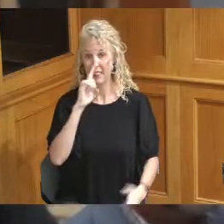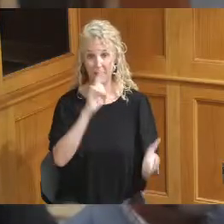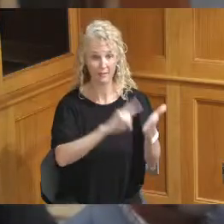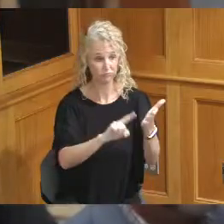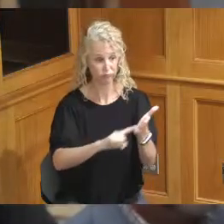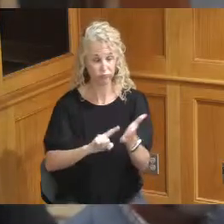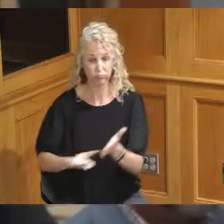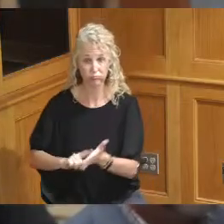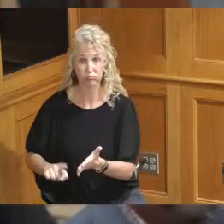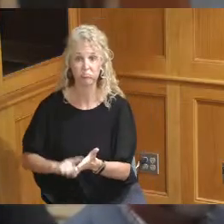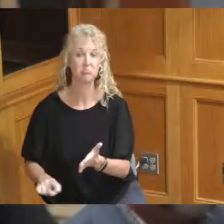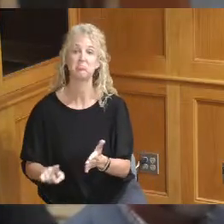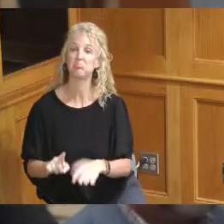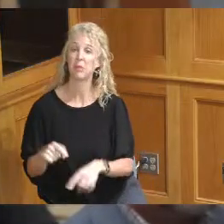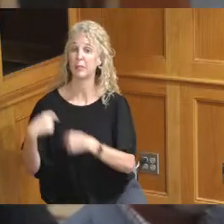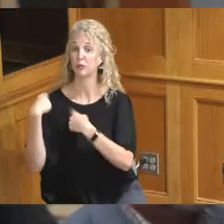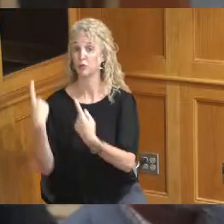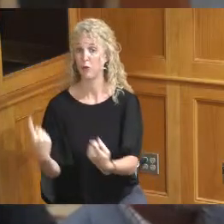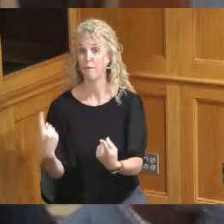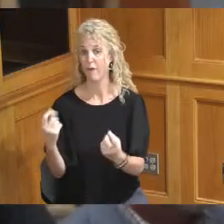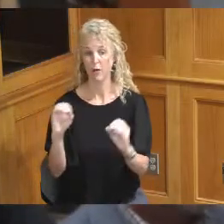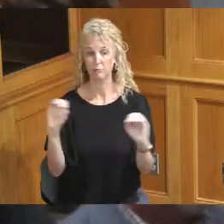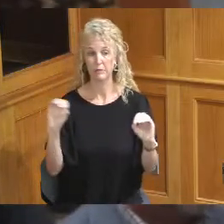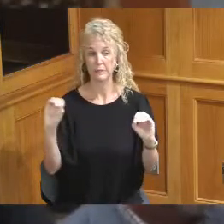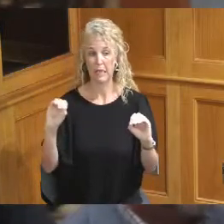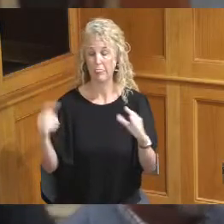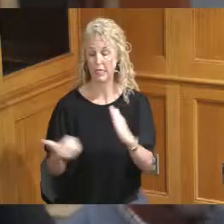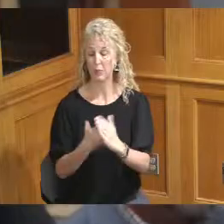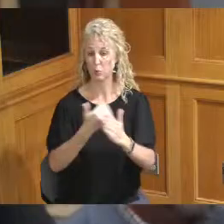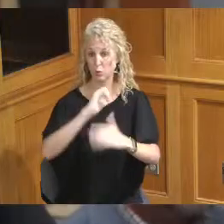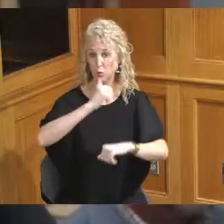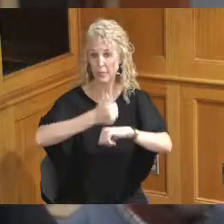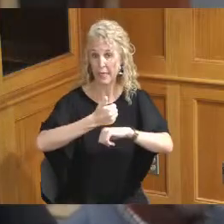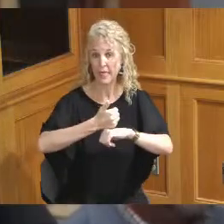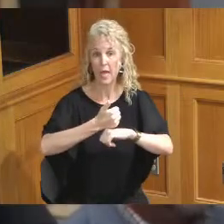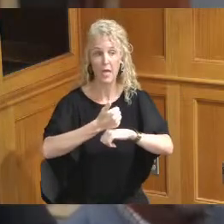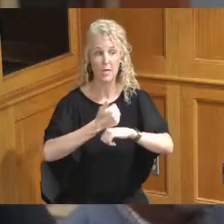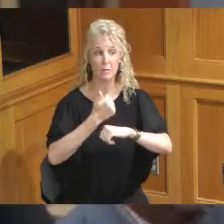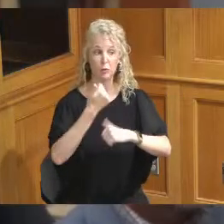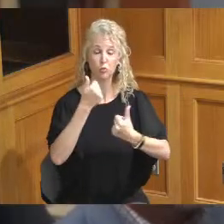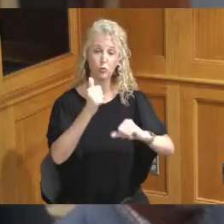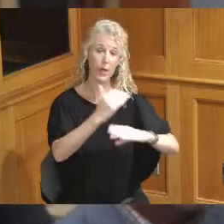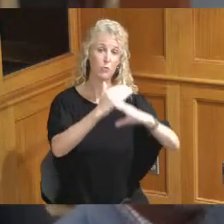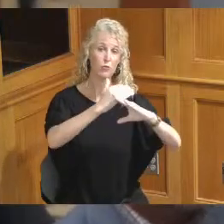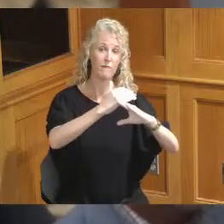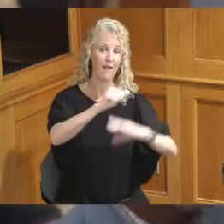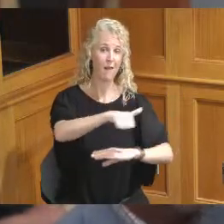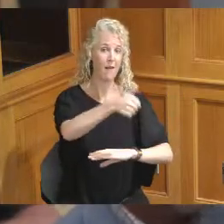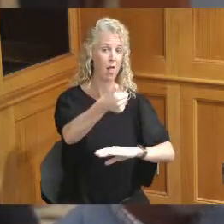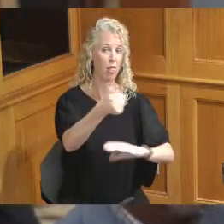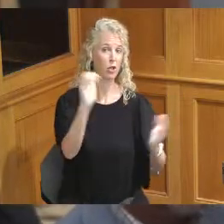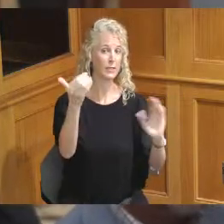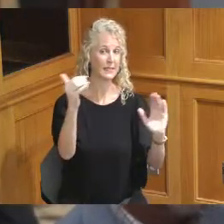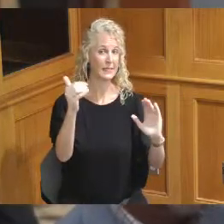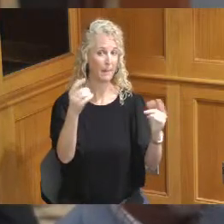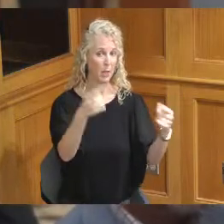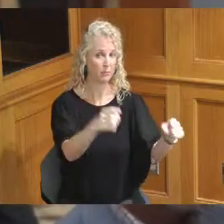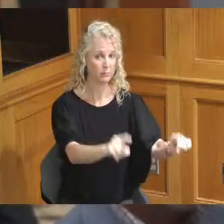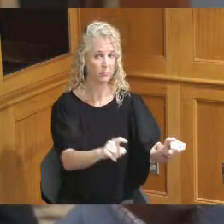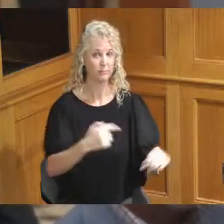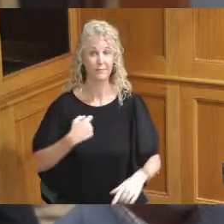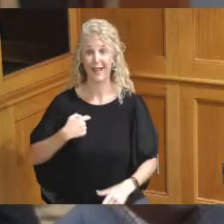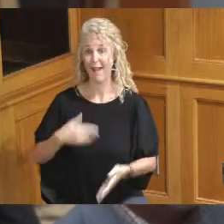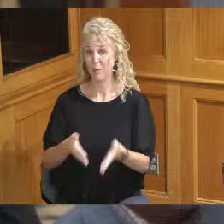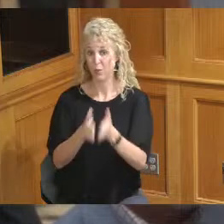corrective measures have been implemented to prevent similar incidents from happening again. To enhance public safety, I